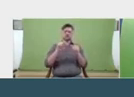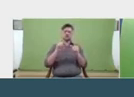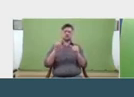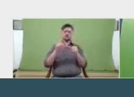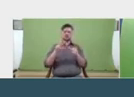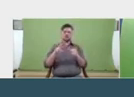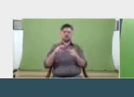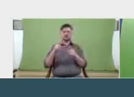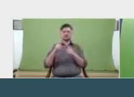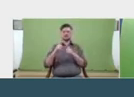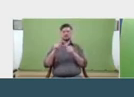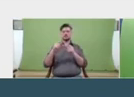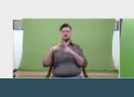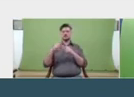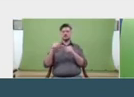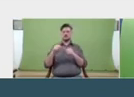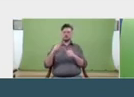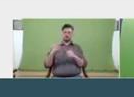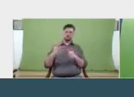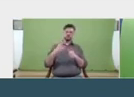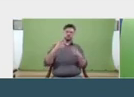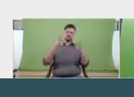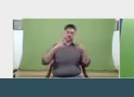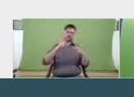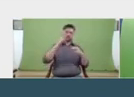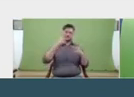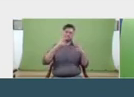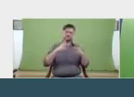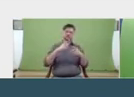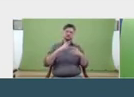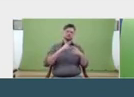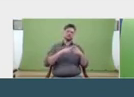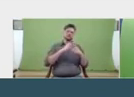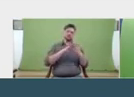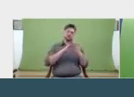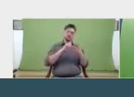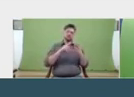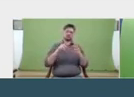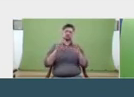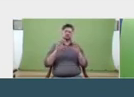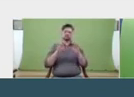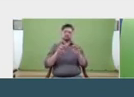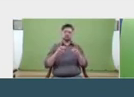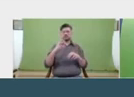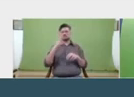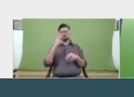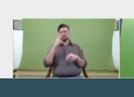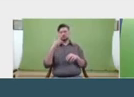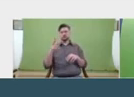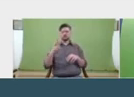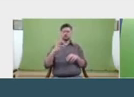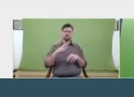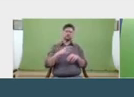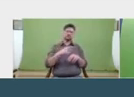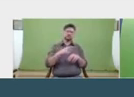line is what is called linguist by linguist as gloss balava is dog and the third word is saw so john